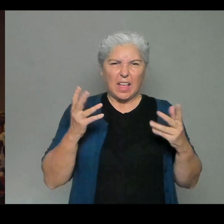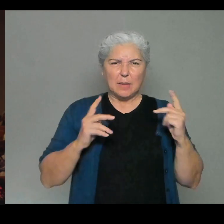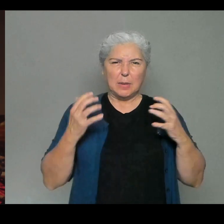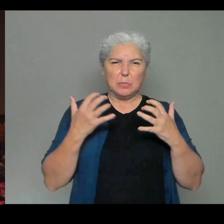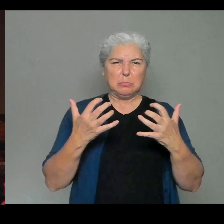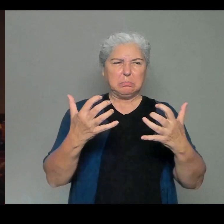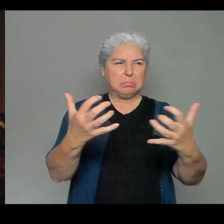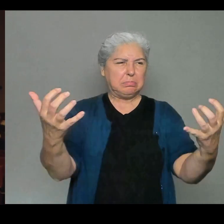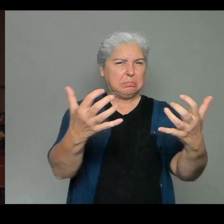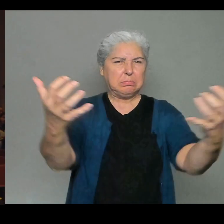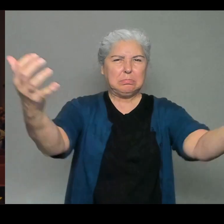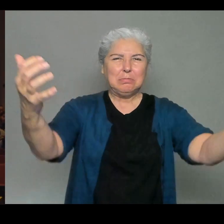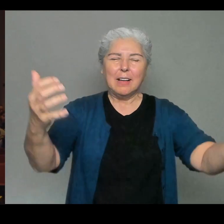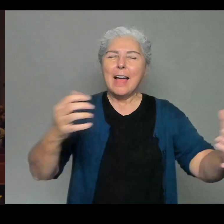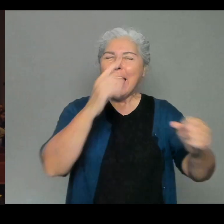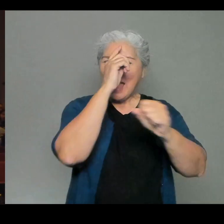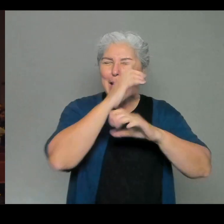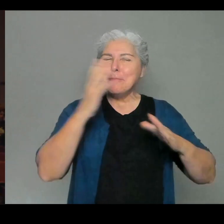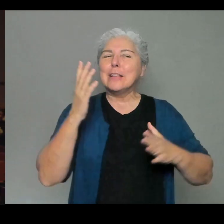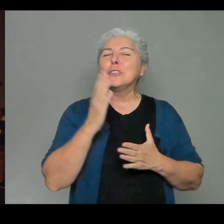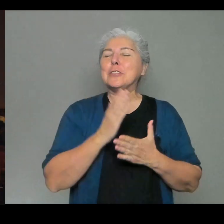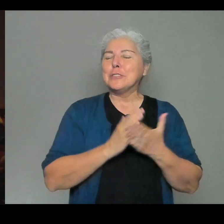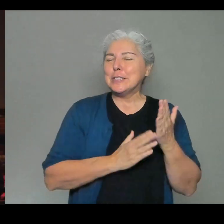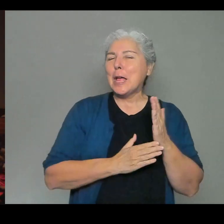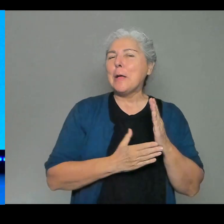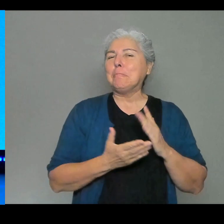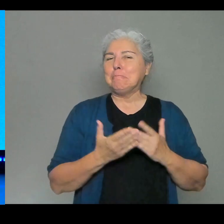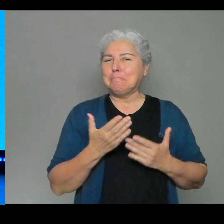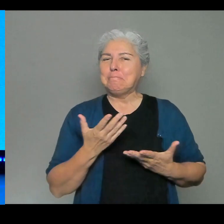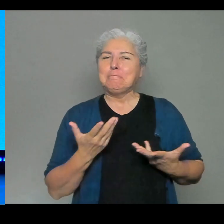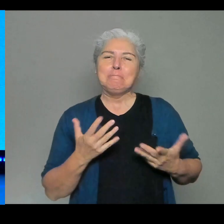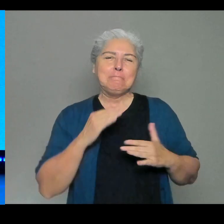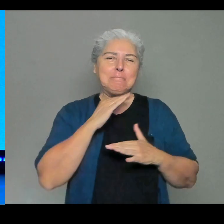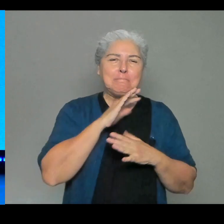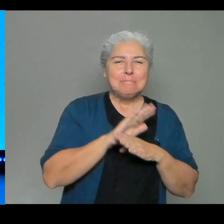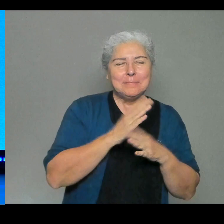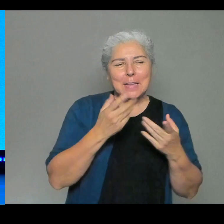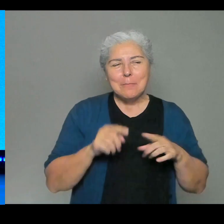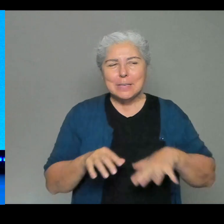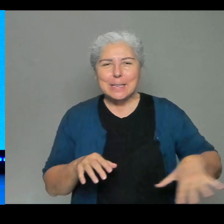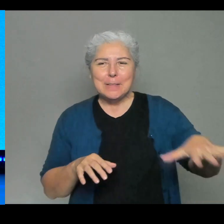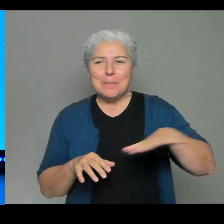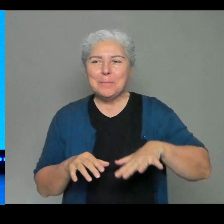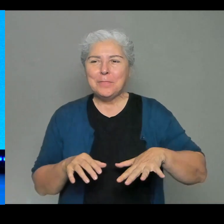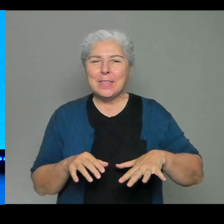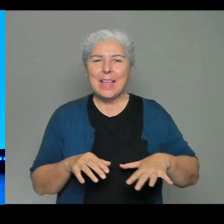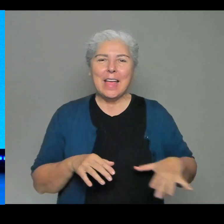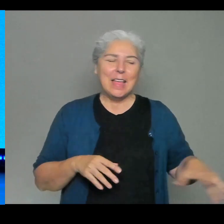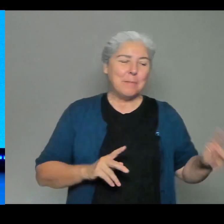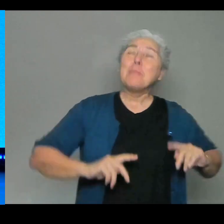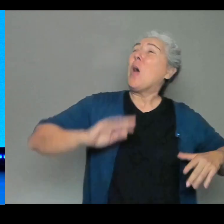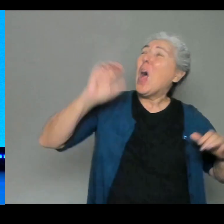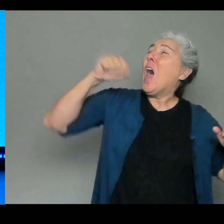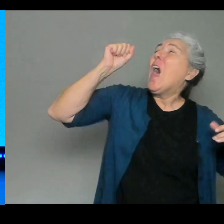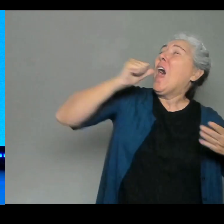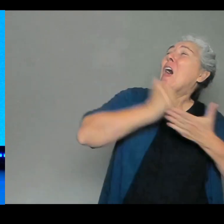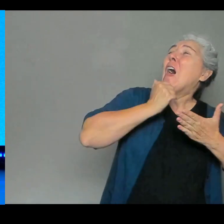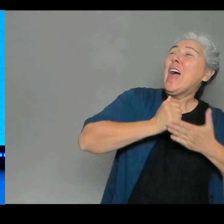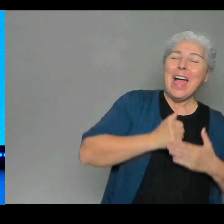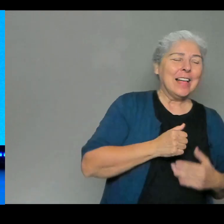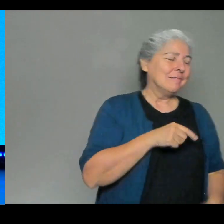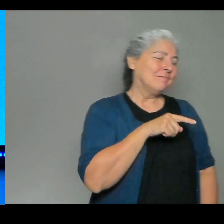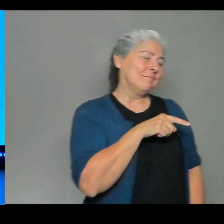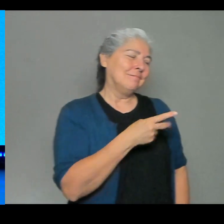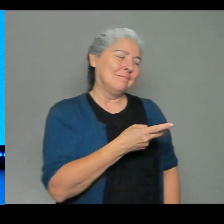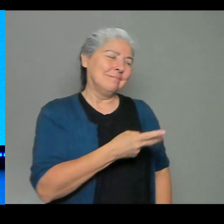the crowd this side, there's a whole bunch of scandalous stuff coming on in here. Can I get an amen? Yeah, see, those people right there, they'll tell you what they did last night.